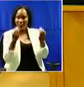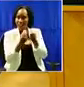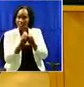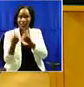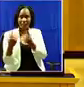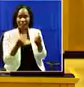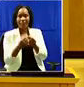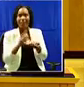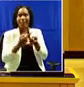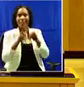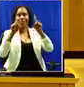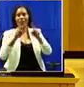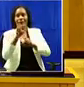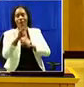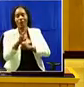differently.